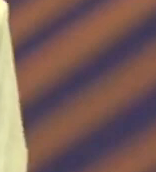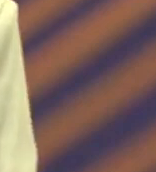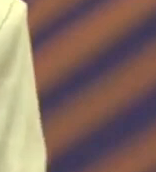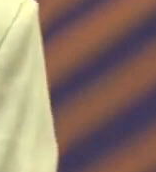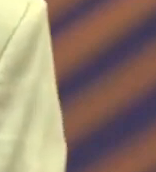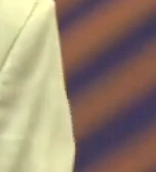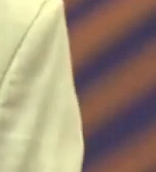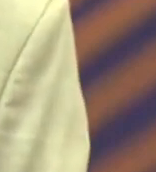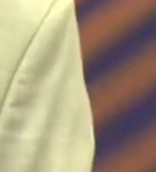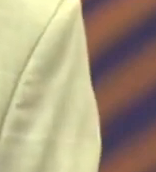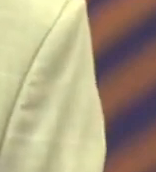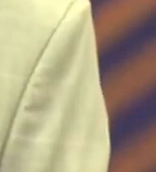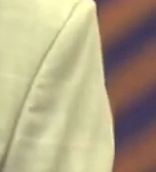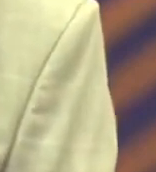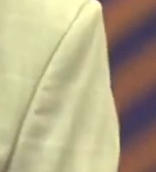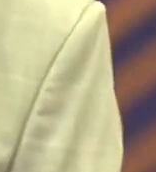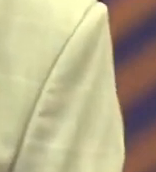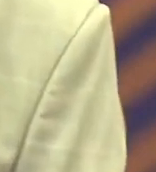Bible says.